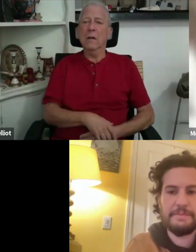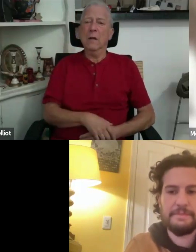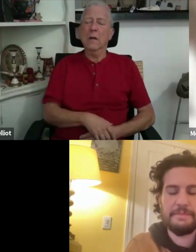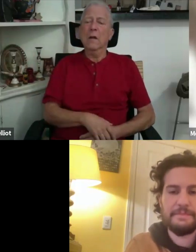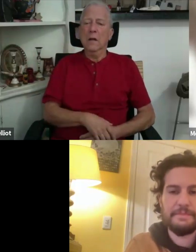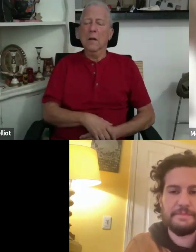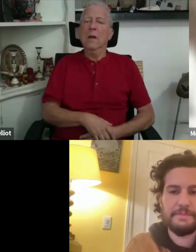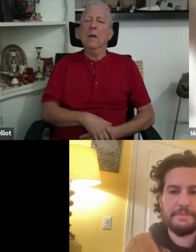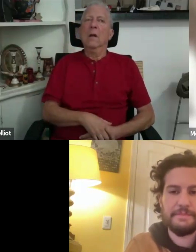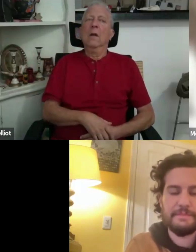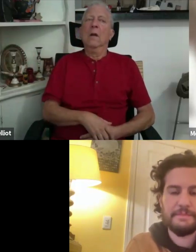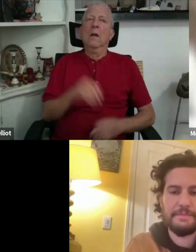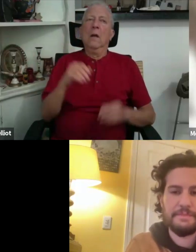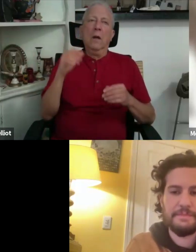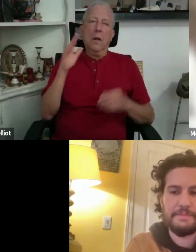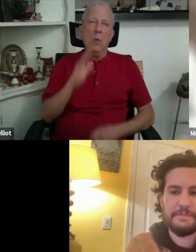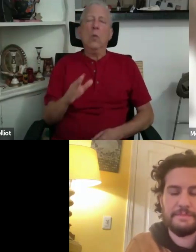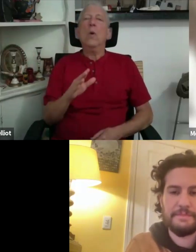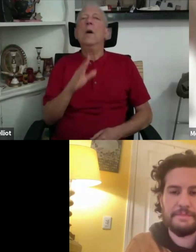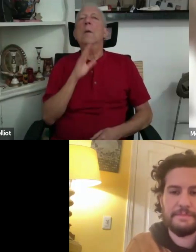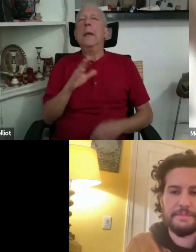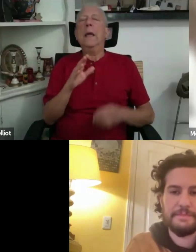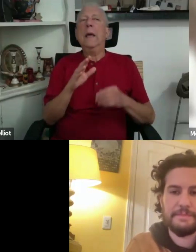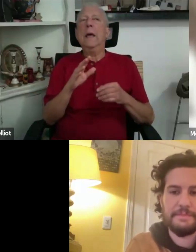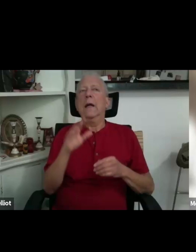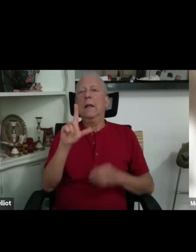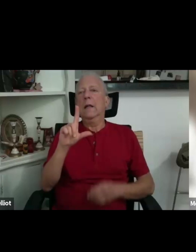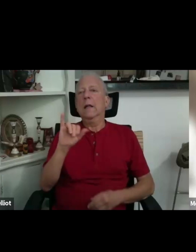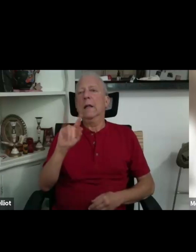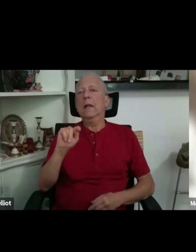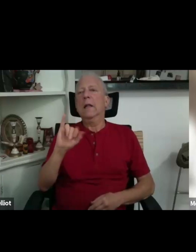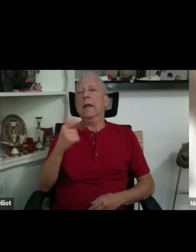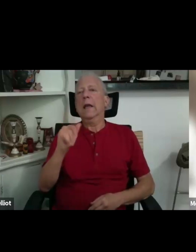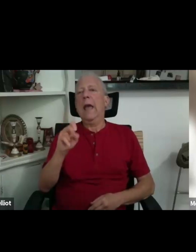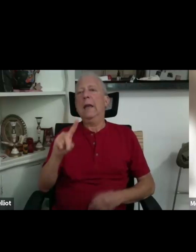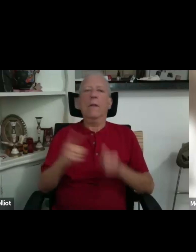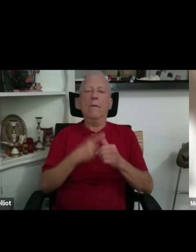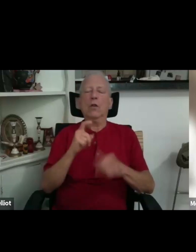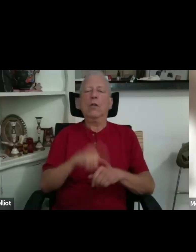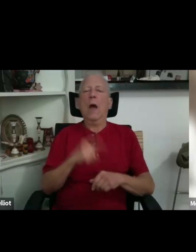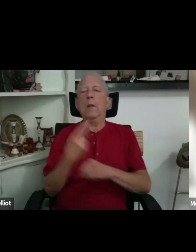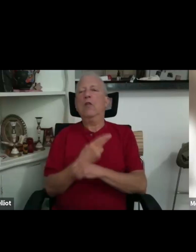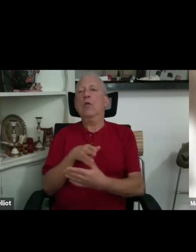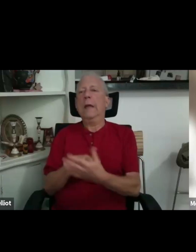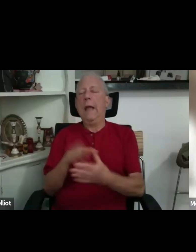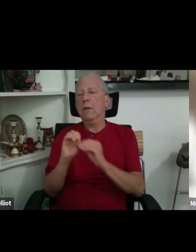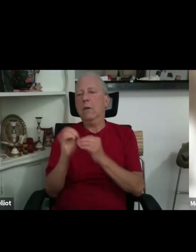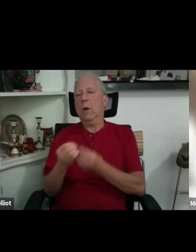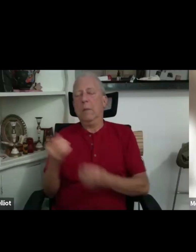it would be litigated like, let's say, the first time it's actually used against an organization. I imagine